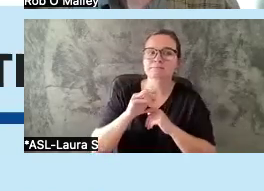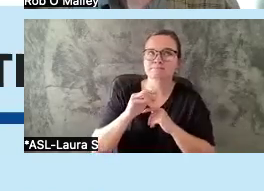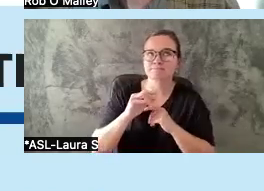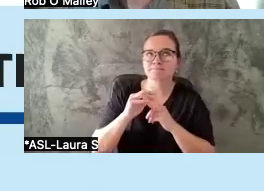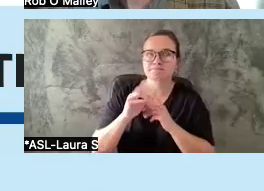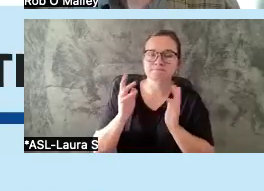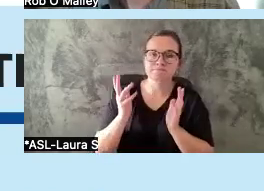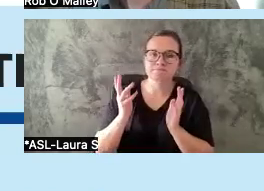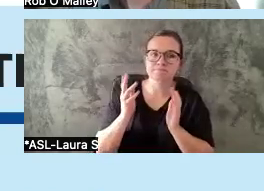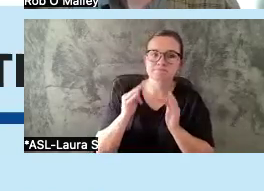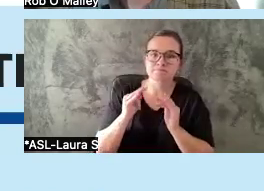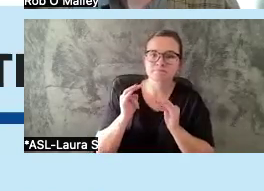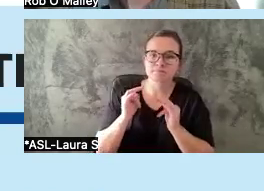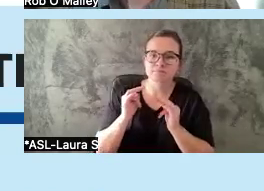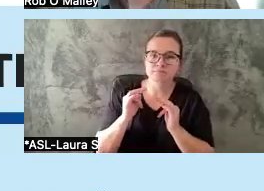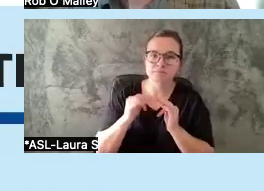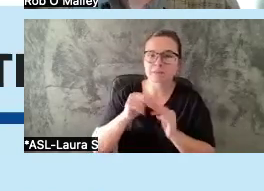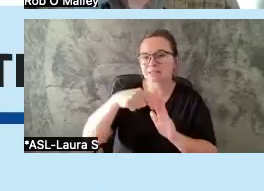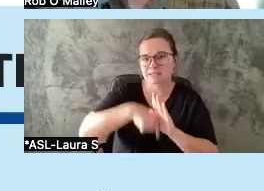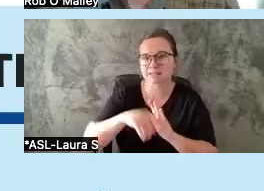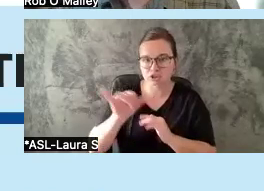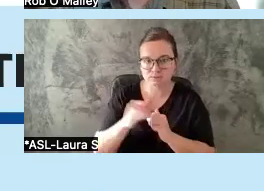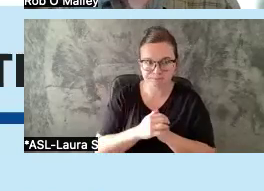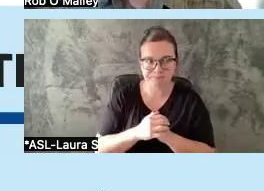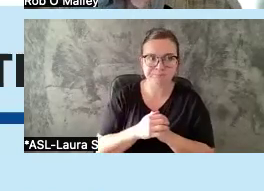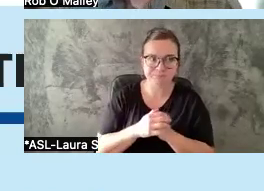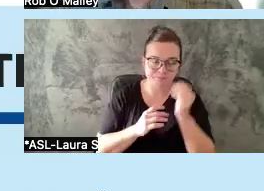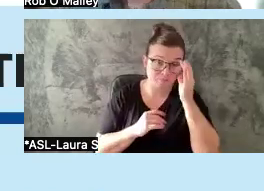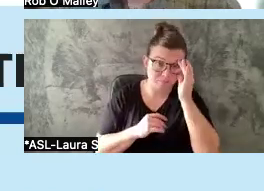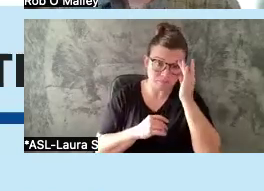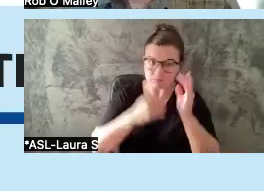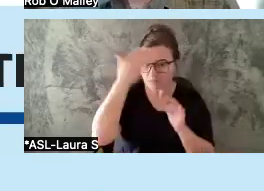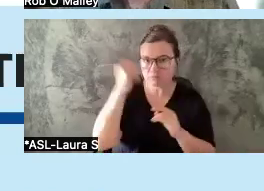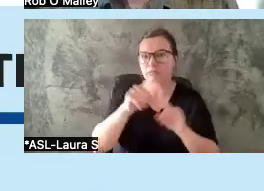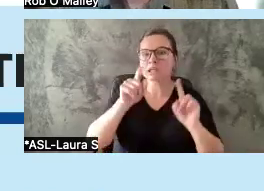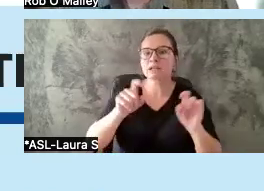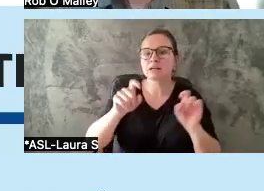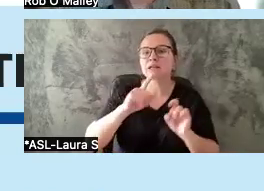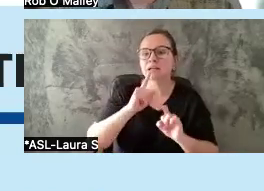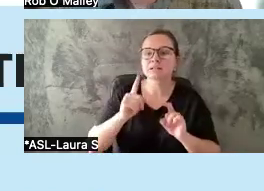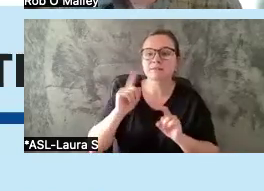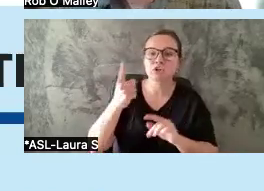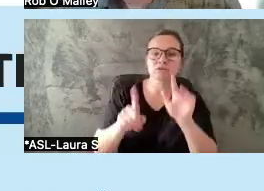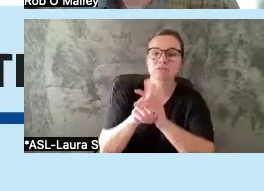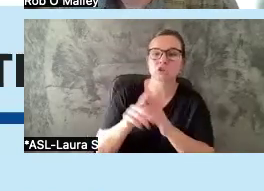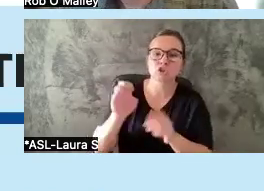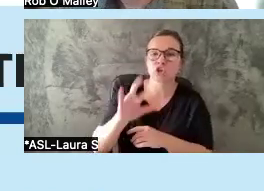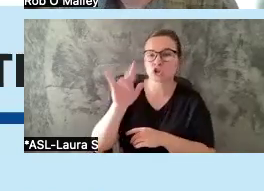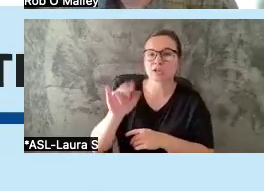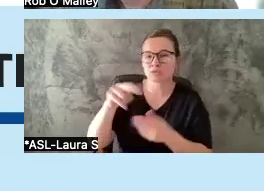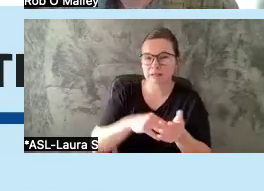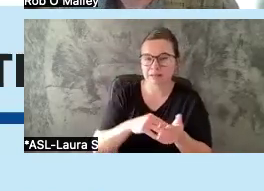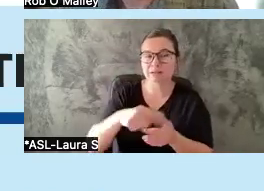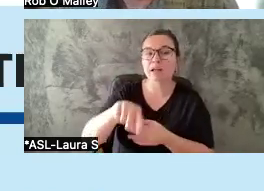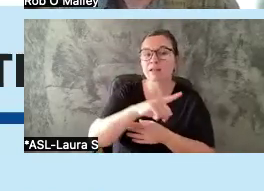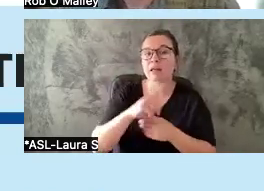uh, intensity. And since this testing is first emerged in the early 2000s, millions of people have sent their DNA